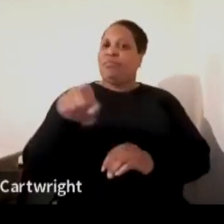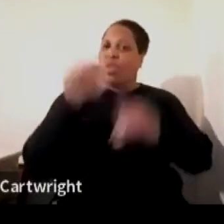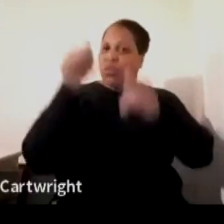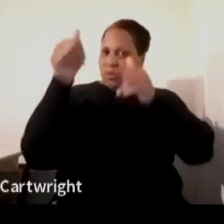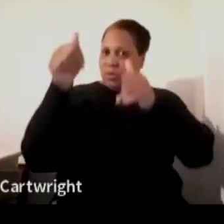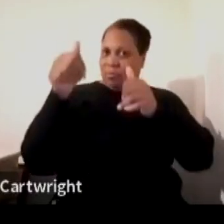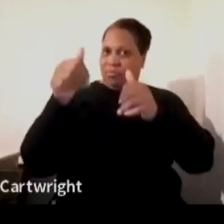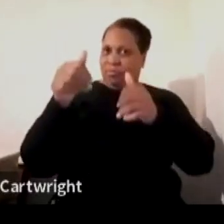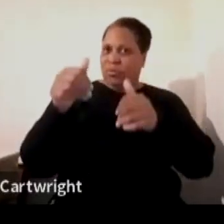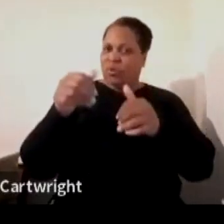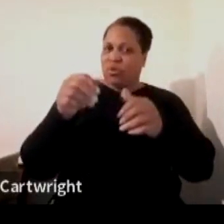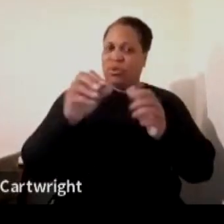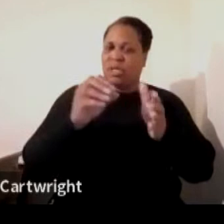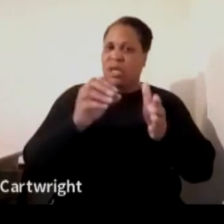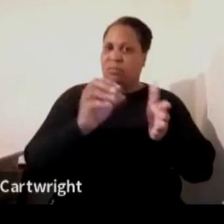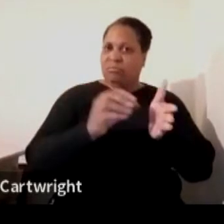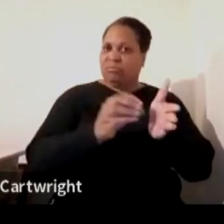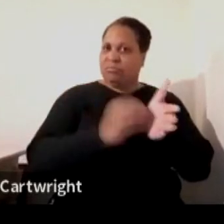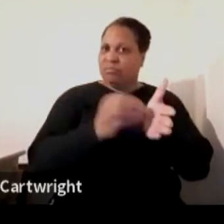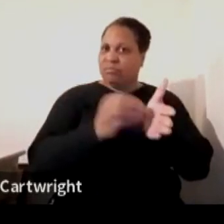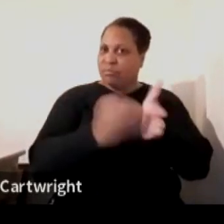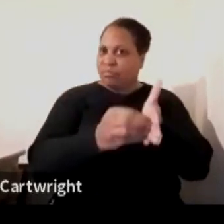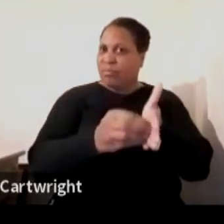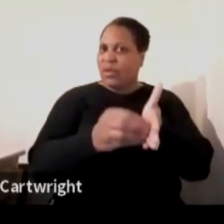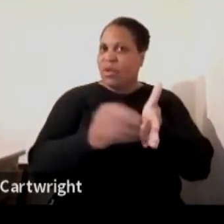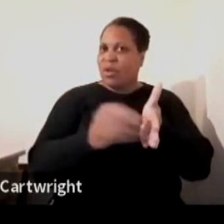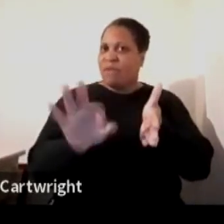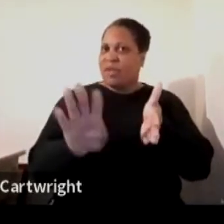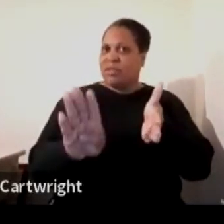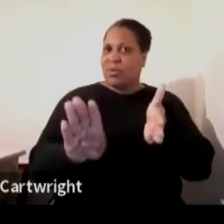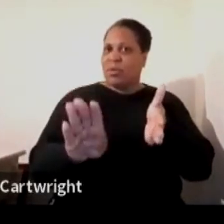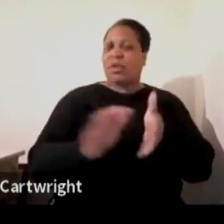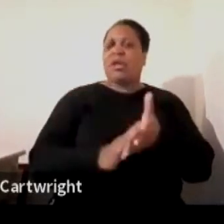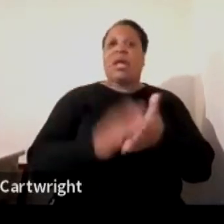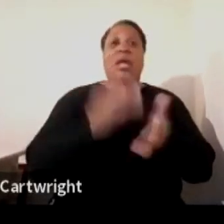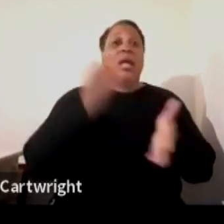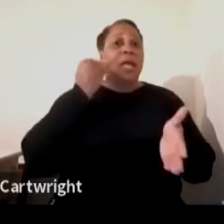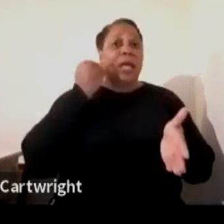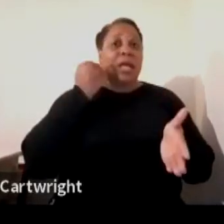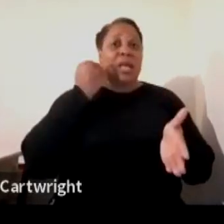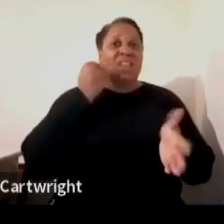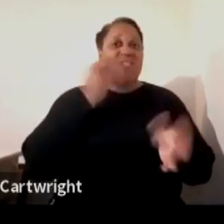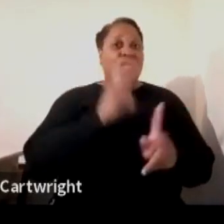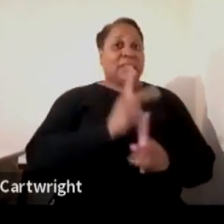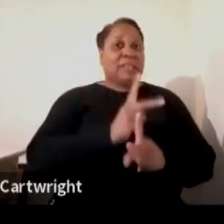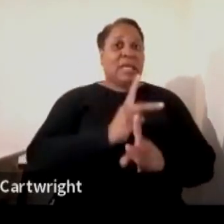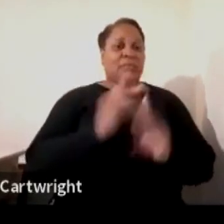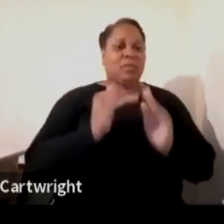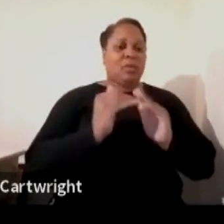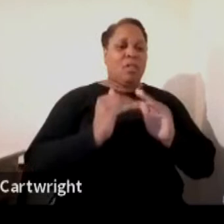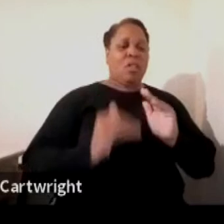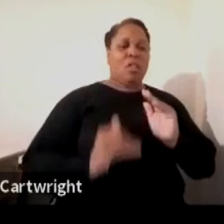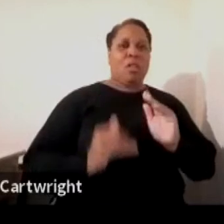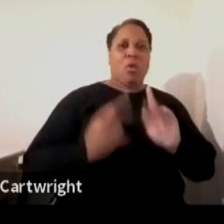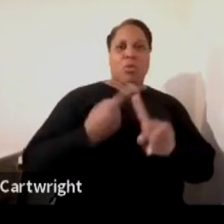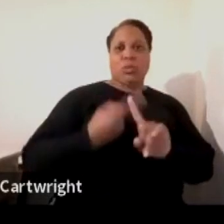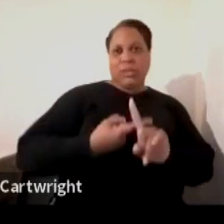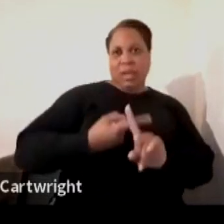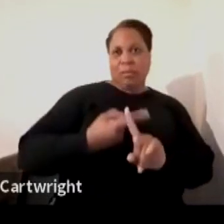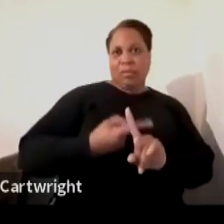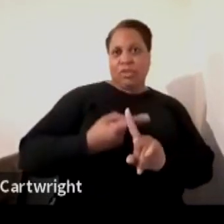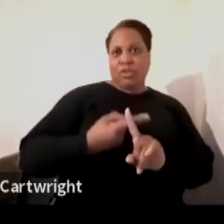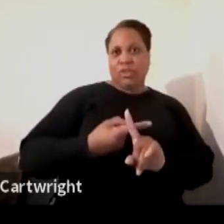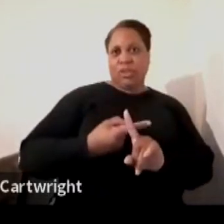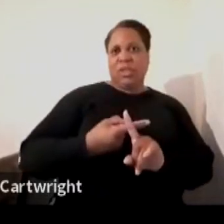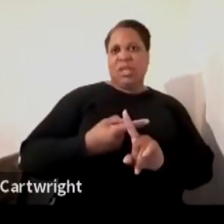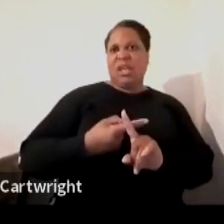Facebook. And so I'll take this one. If the vaccine is kept at such a low temperature and special refrigeration,